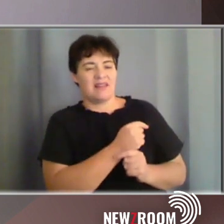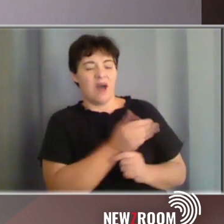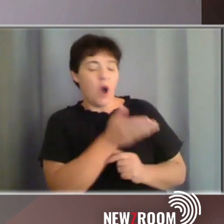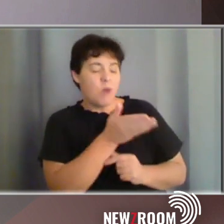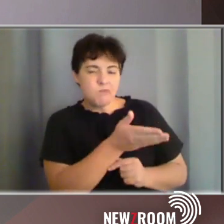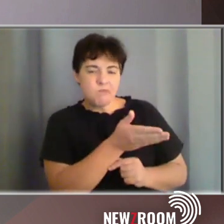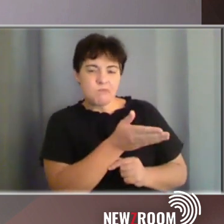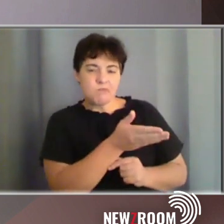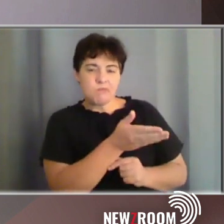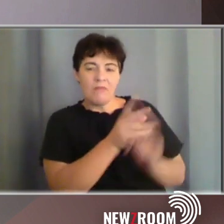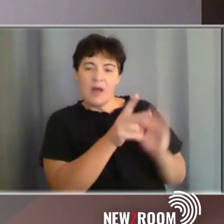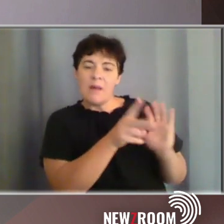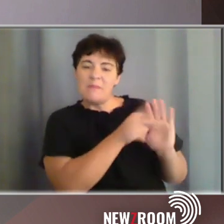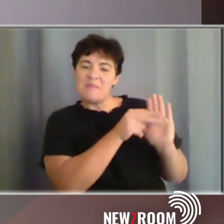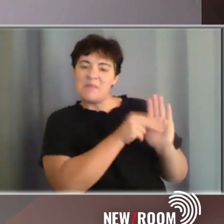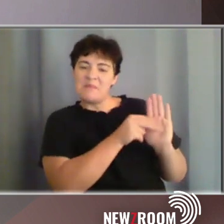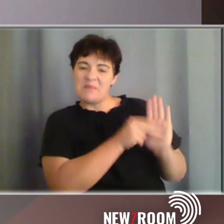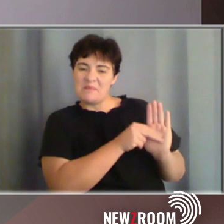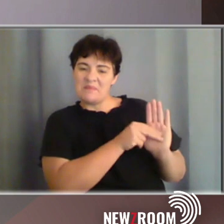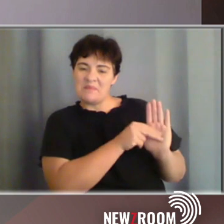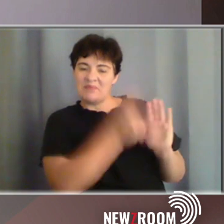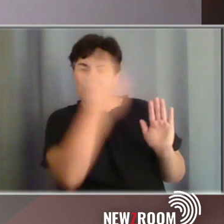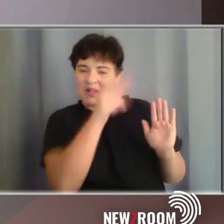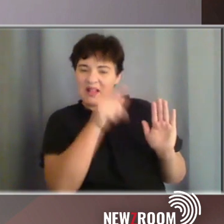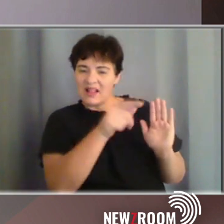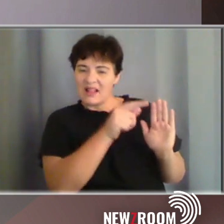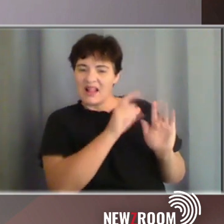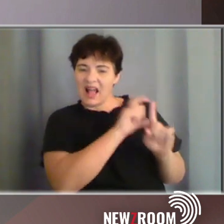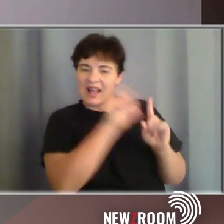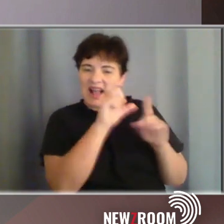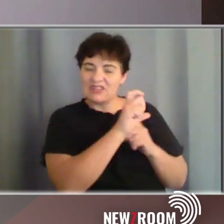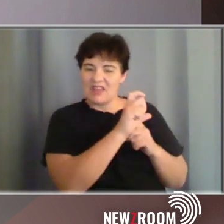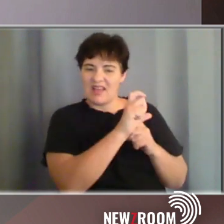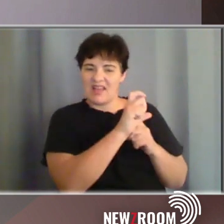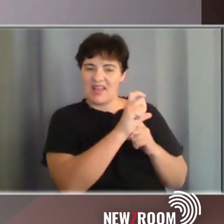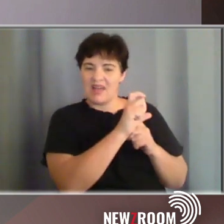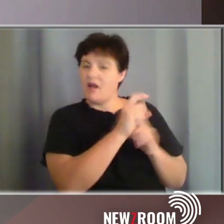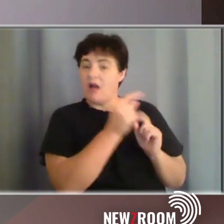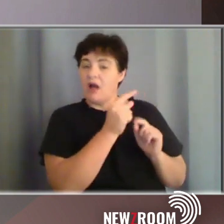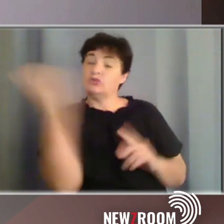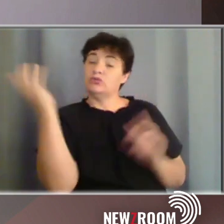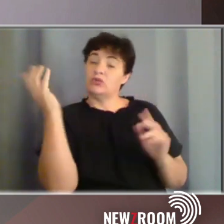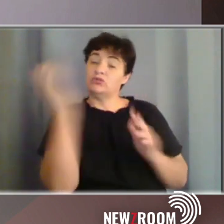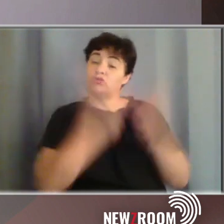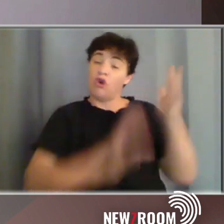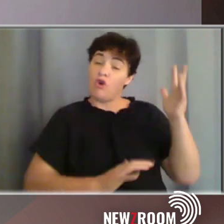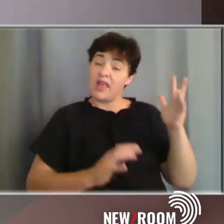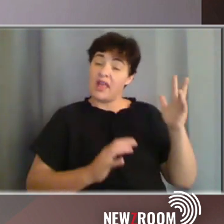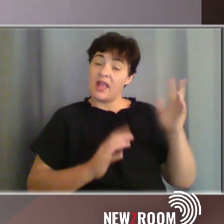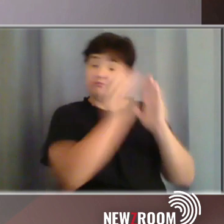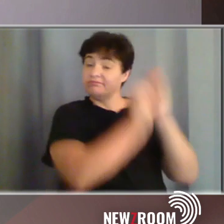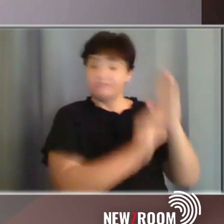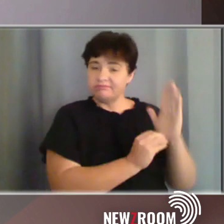that's recorded, because you also know the culture of us African, we don't document our stories and we don't archive our